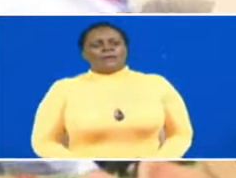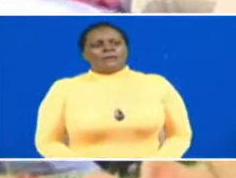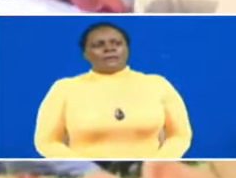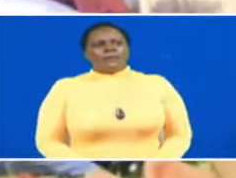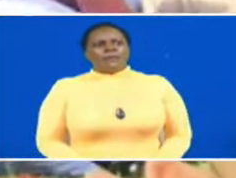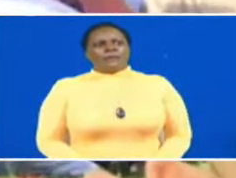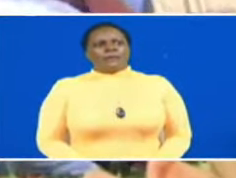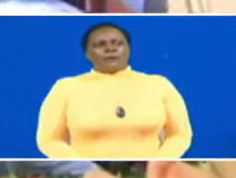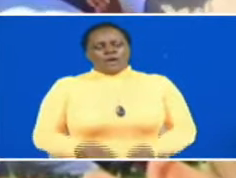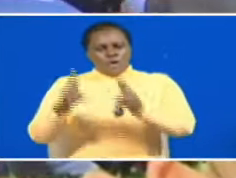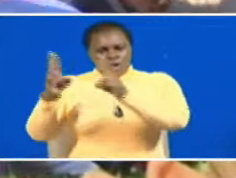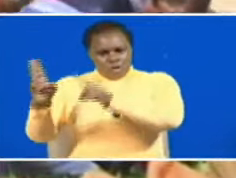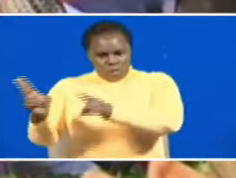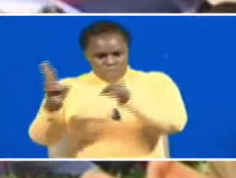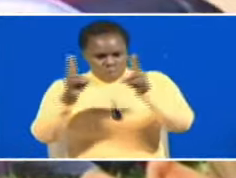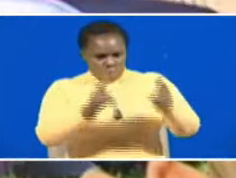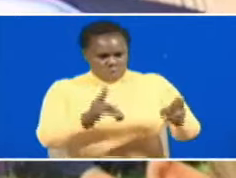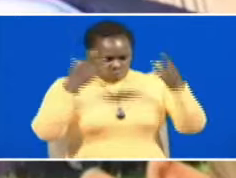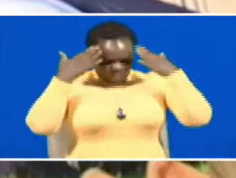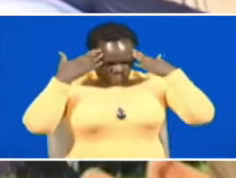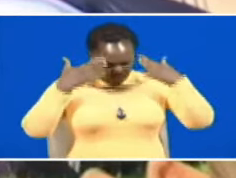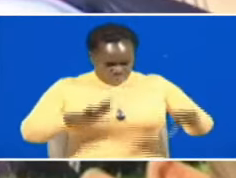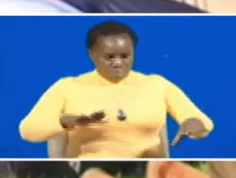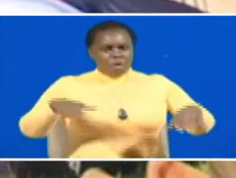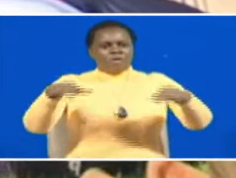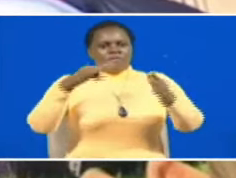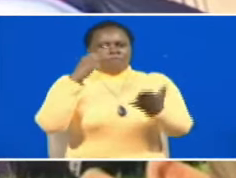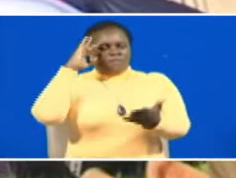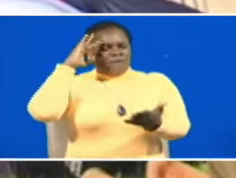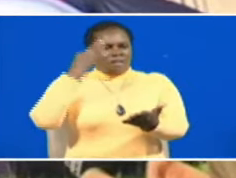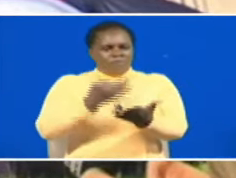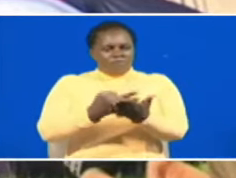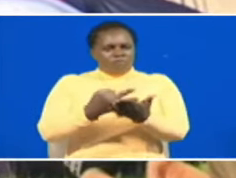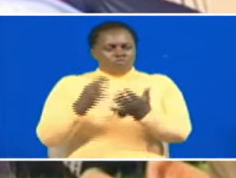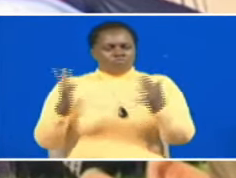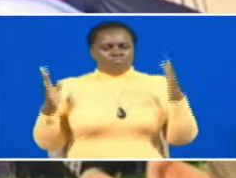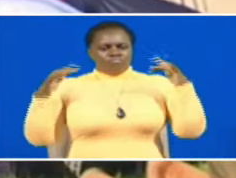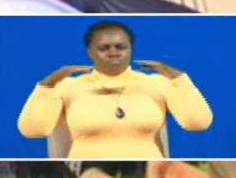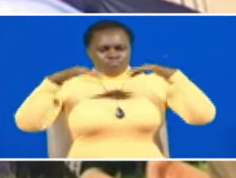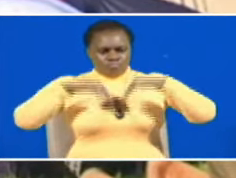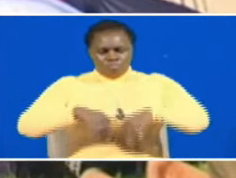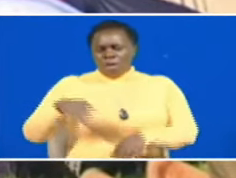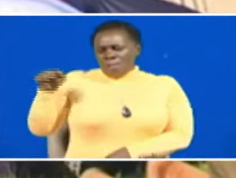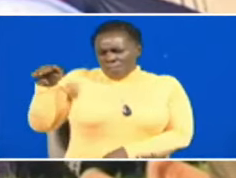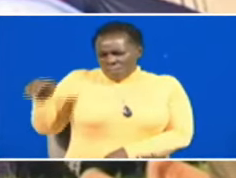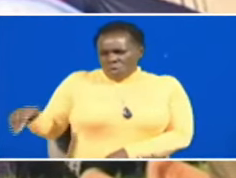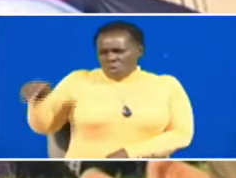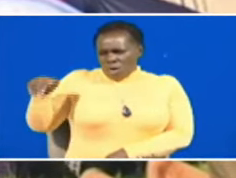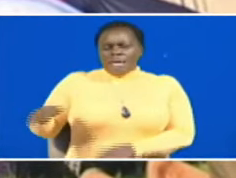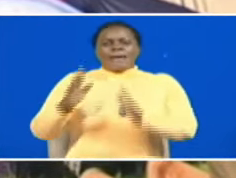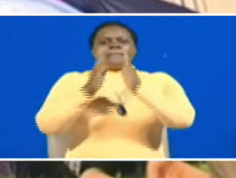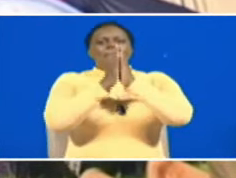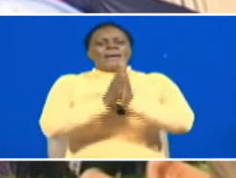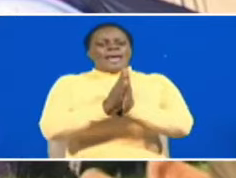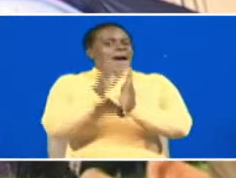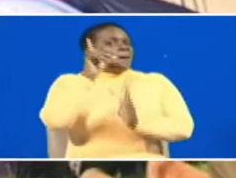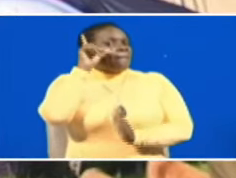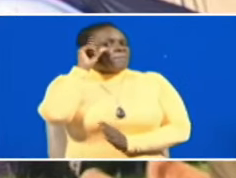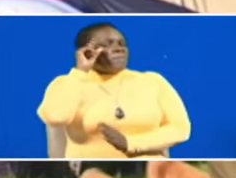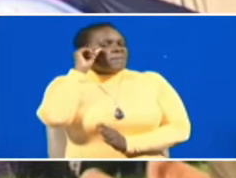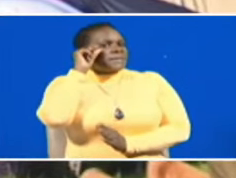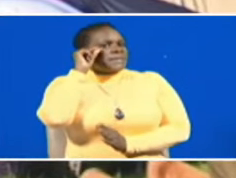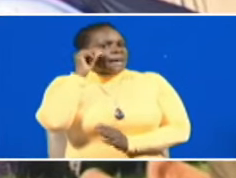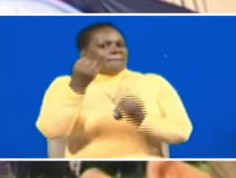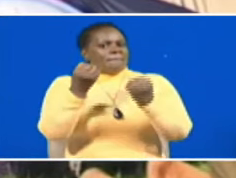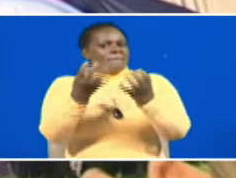As is customary, Muslim faithfuls gathered at various grounds for early morning prayers. In Mombasa, the